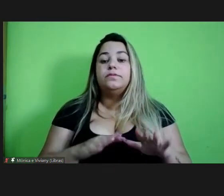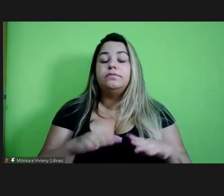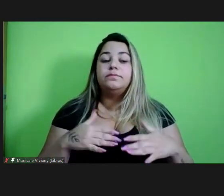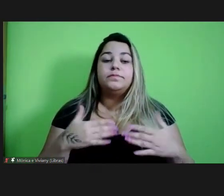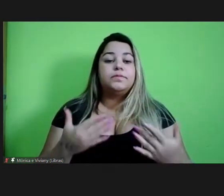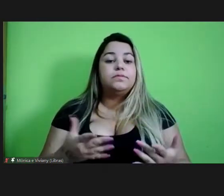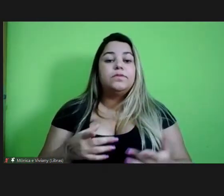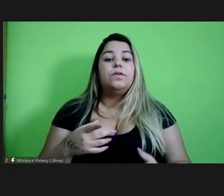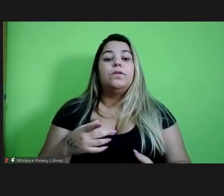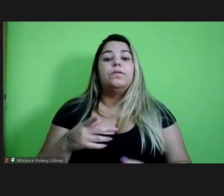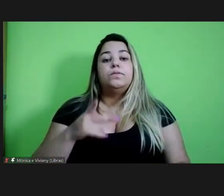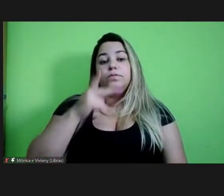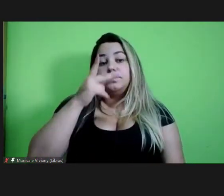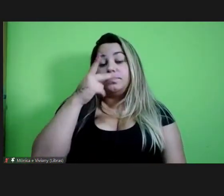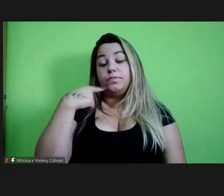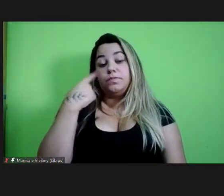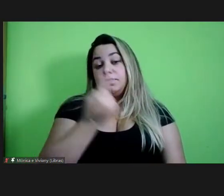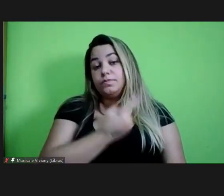population. And then